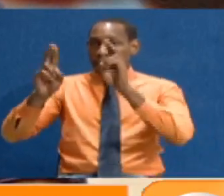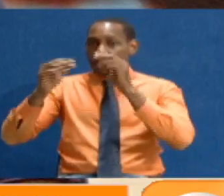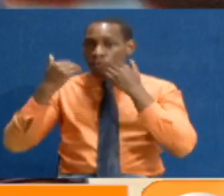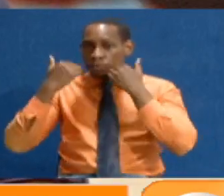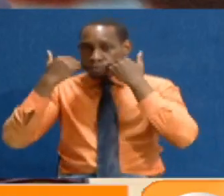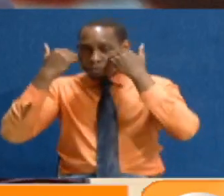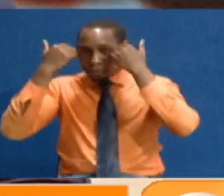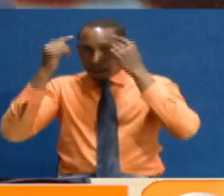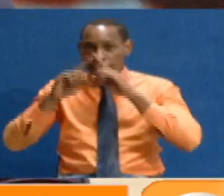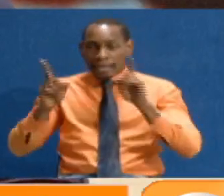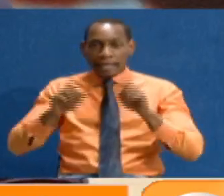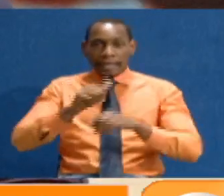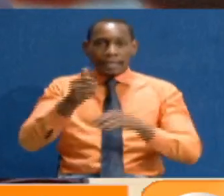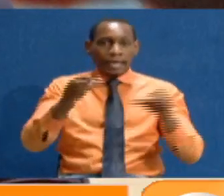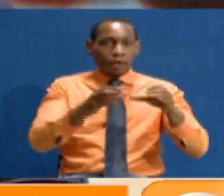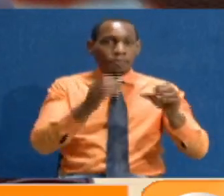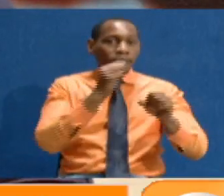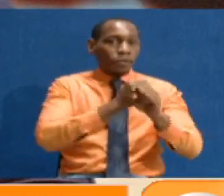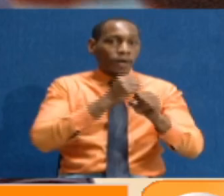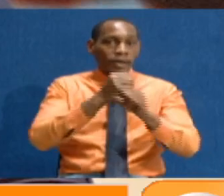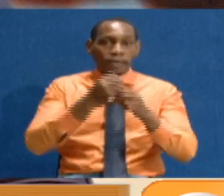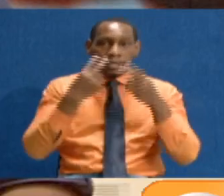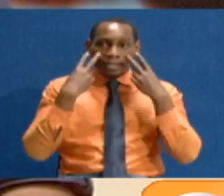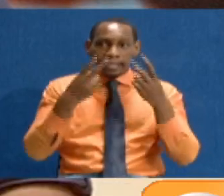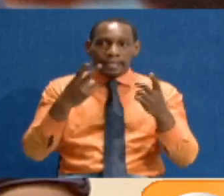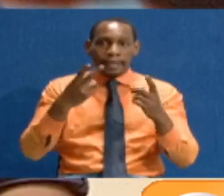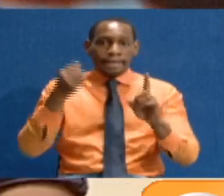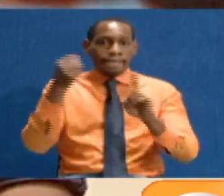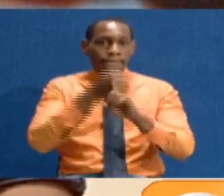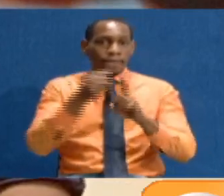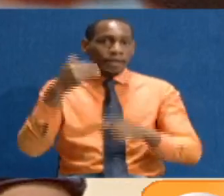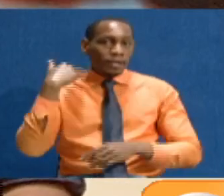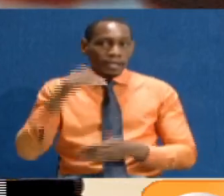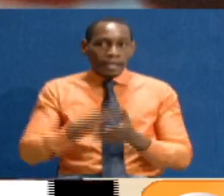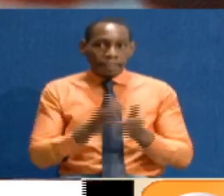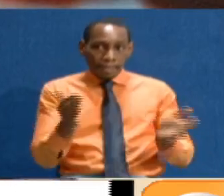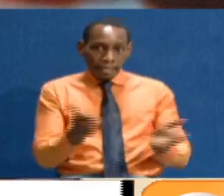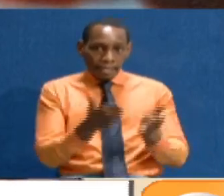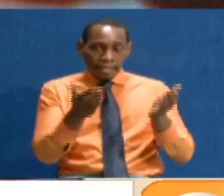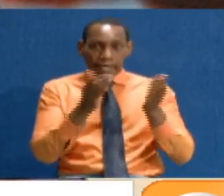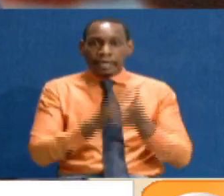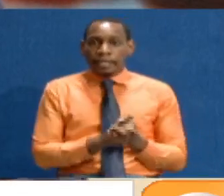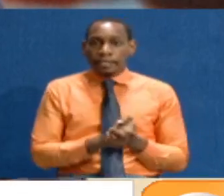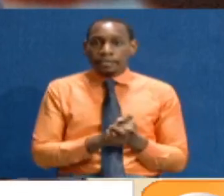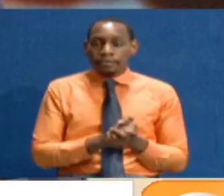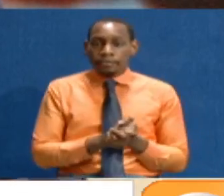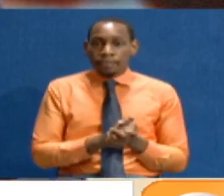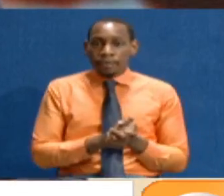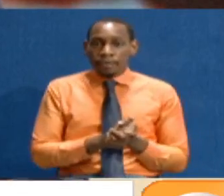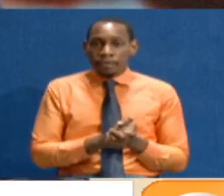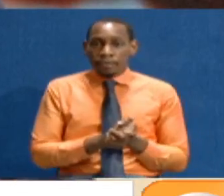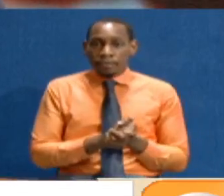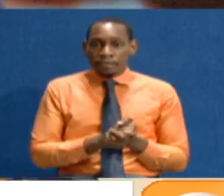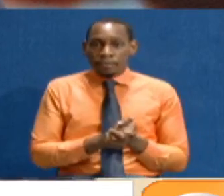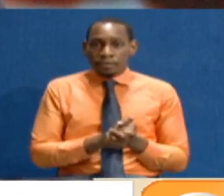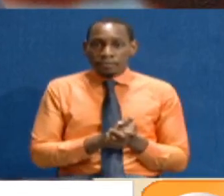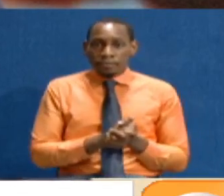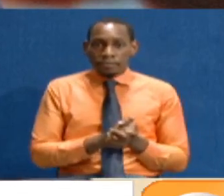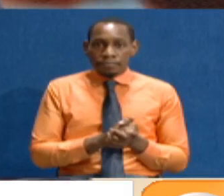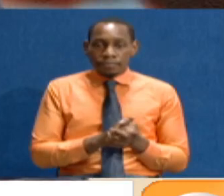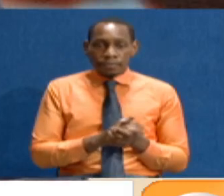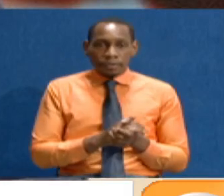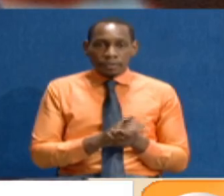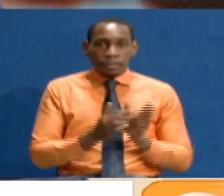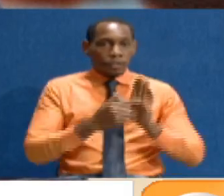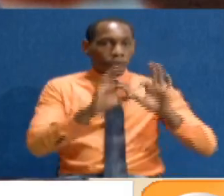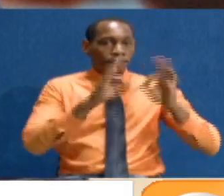in some of the communities we are working in, we find that the violent crimes are actually instigated. There are people behind those crimes. I'm not going to talk about the family